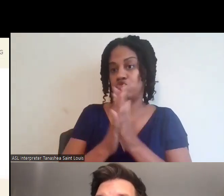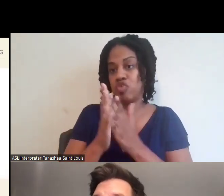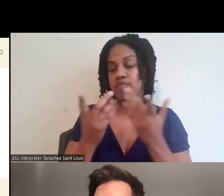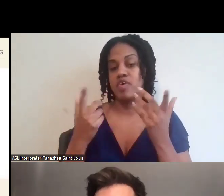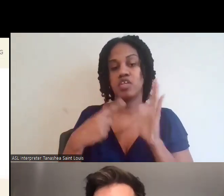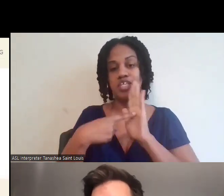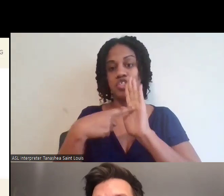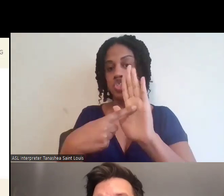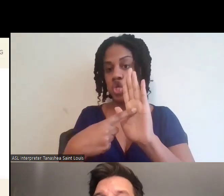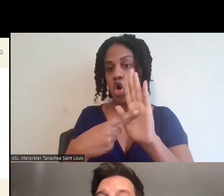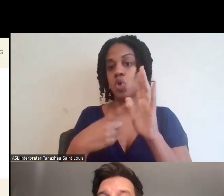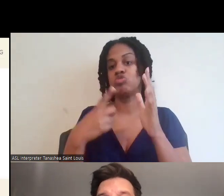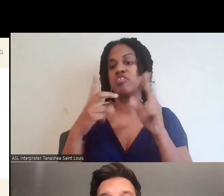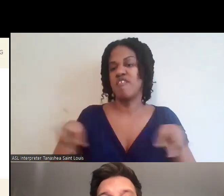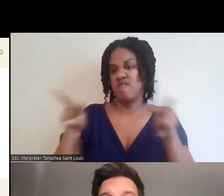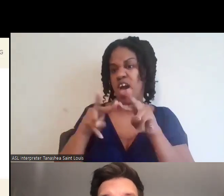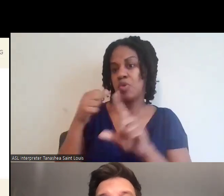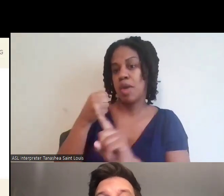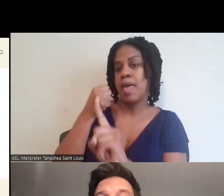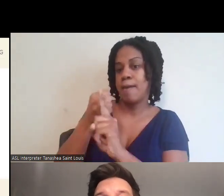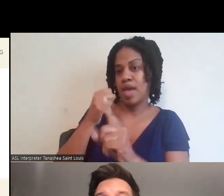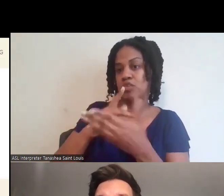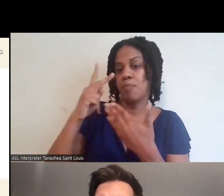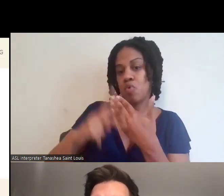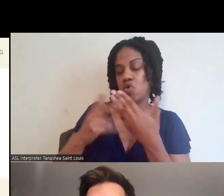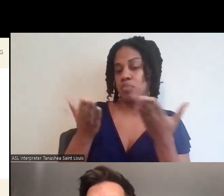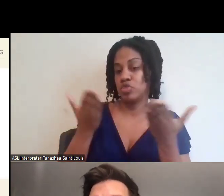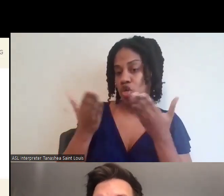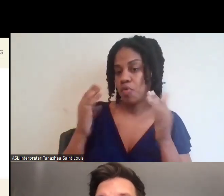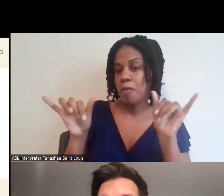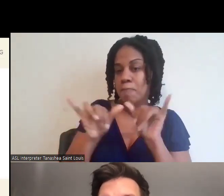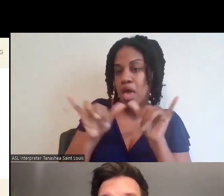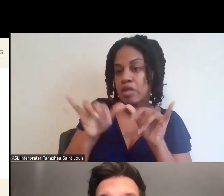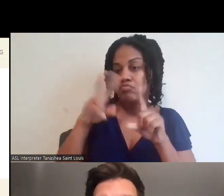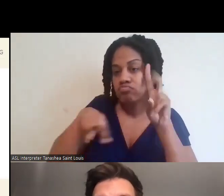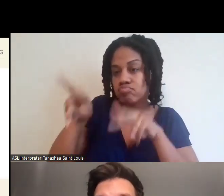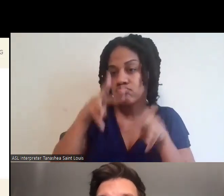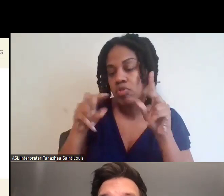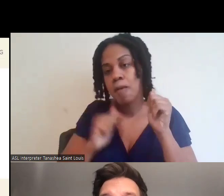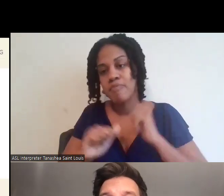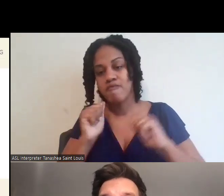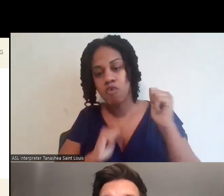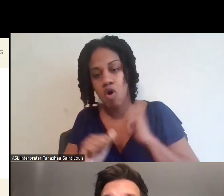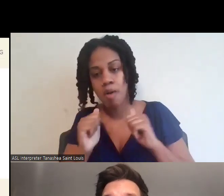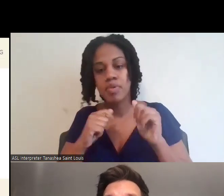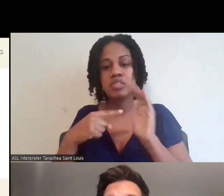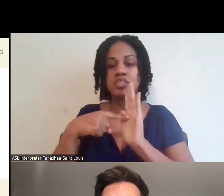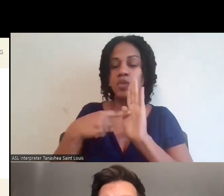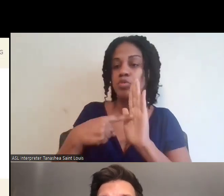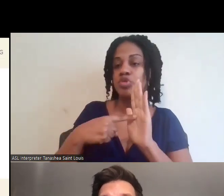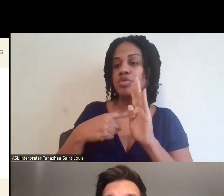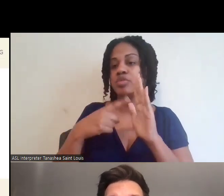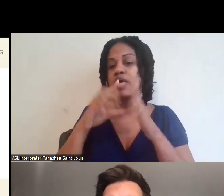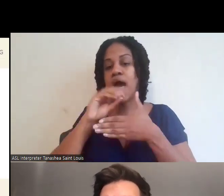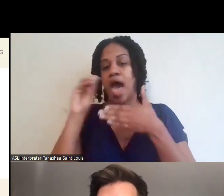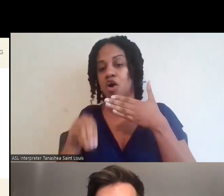the value and the impact of its programs and services. It measures and monitors performance and demonstrates the outcomes